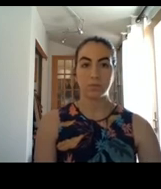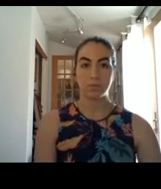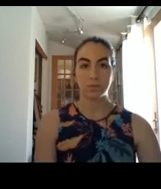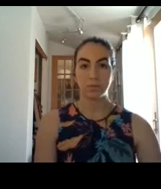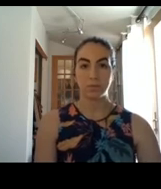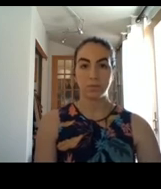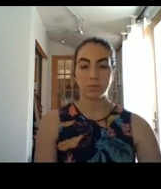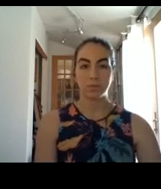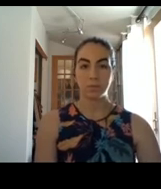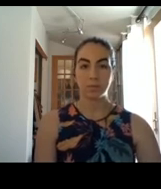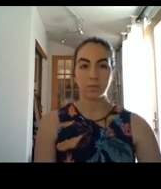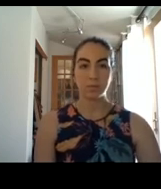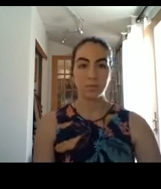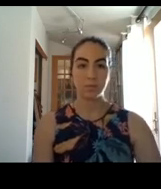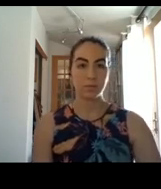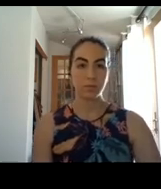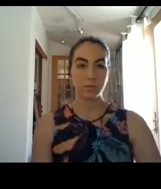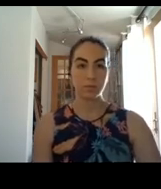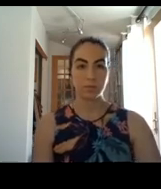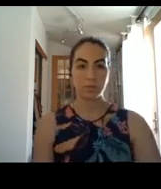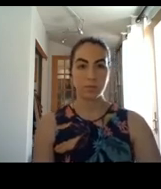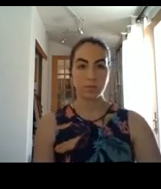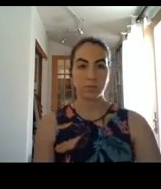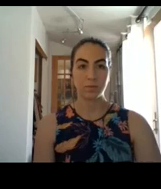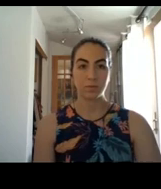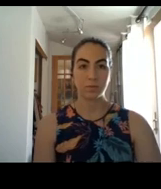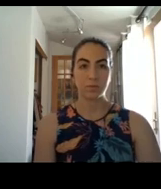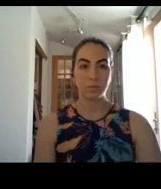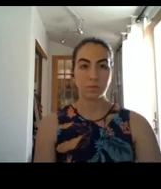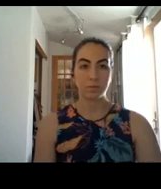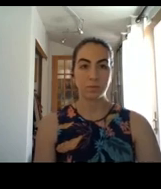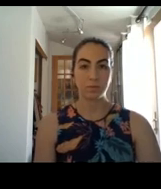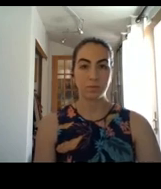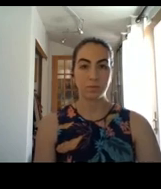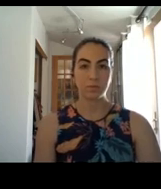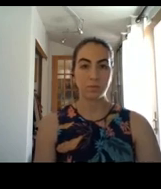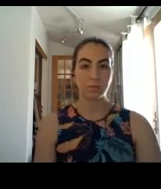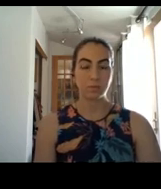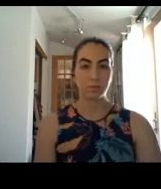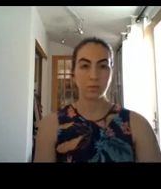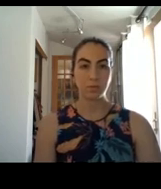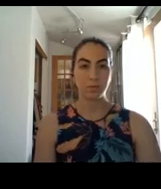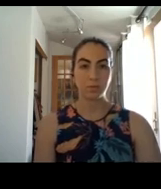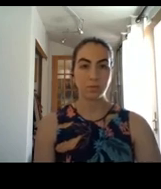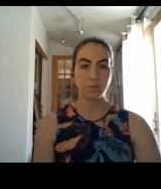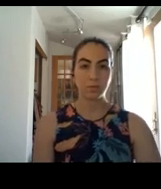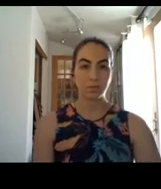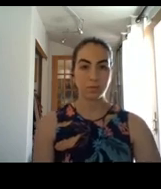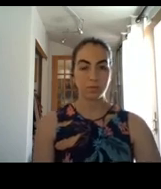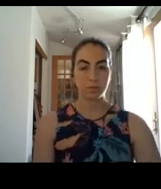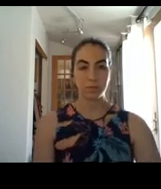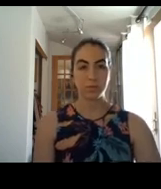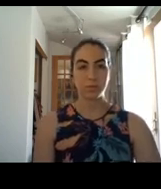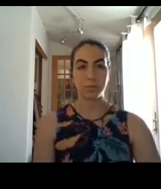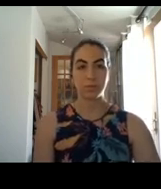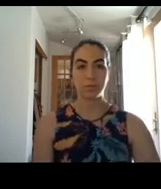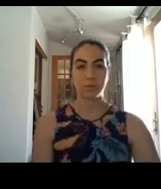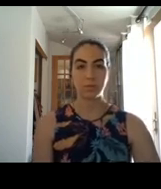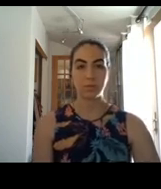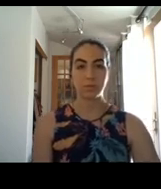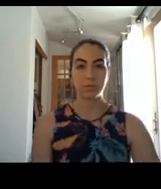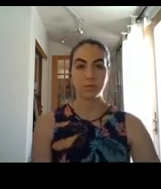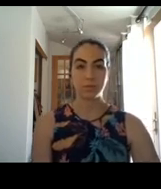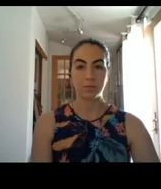until we start getting some green lights and seeing the curves change. You guys have any thoughts on carpets and rugs? Well, one of the, not necessarily,